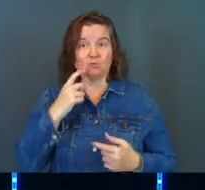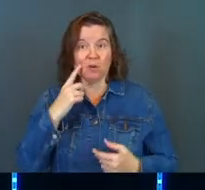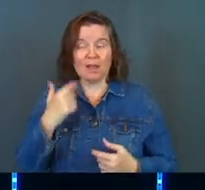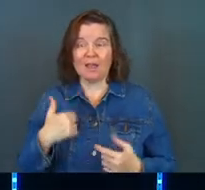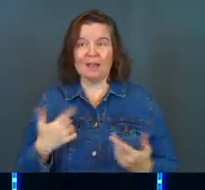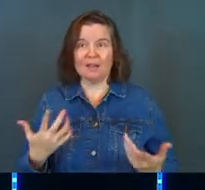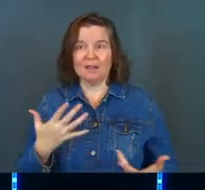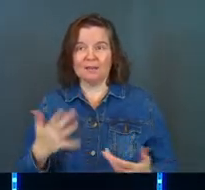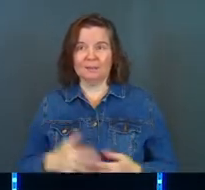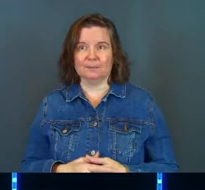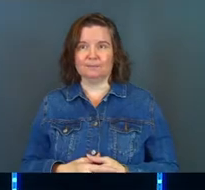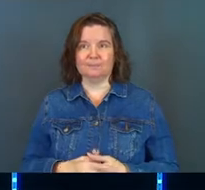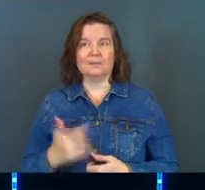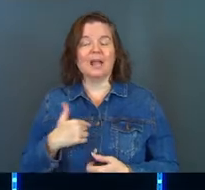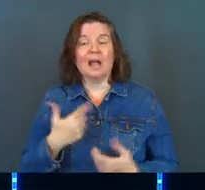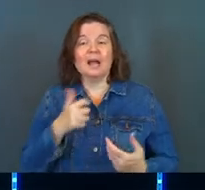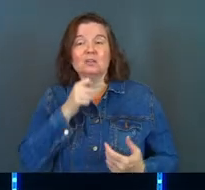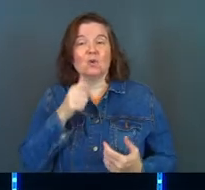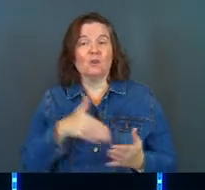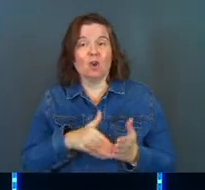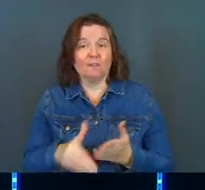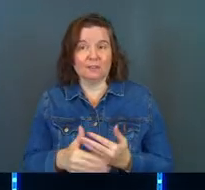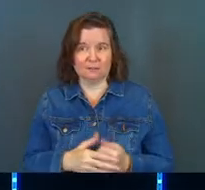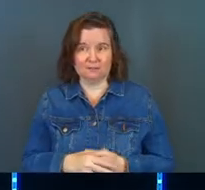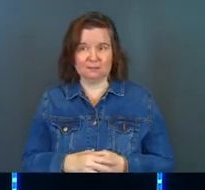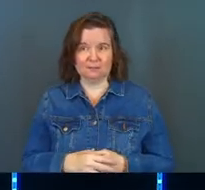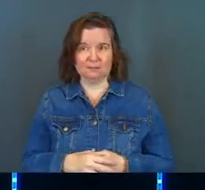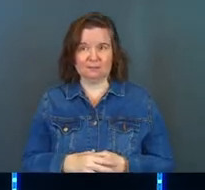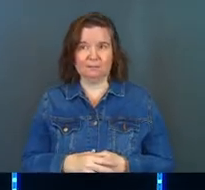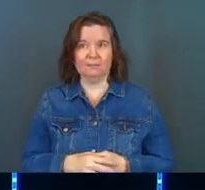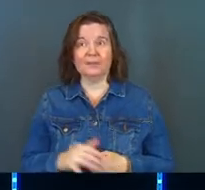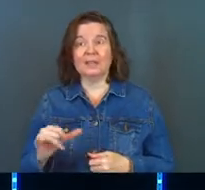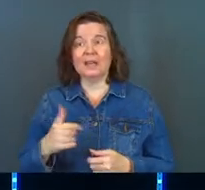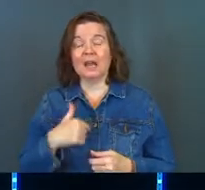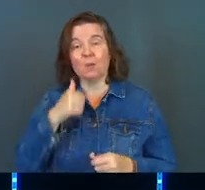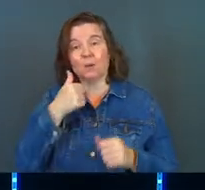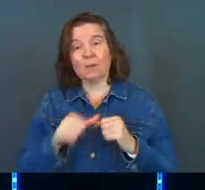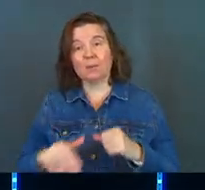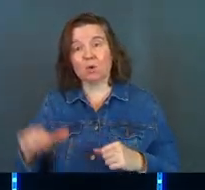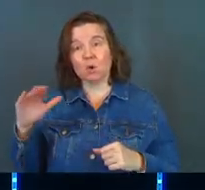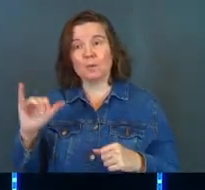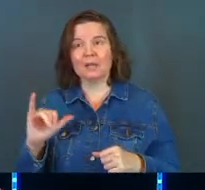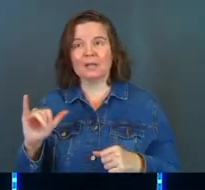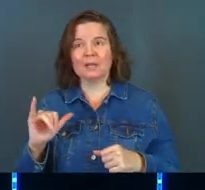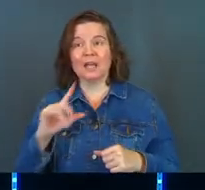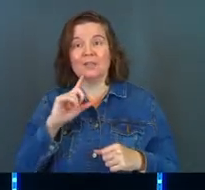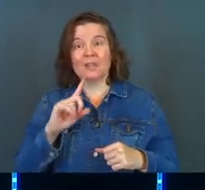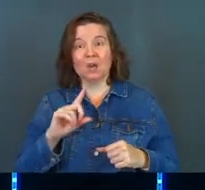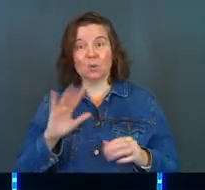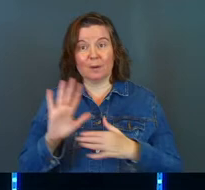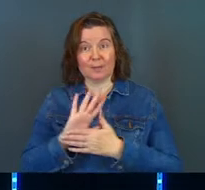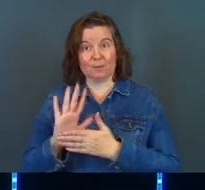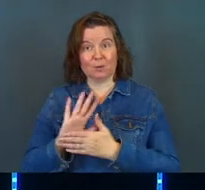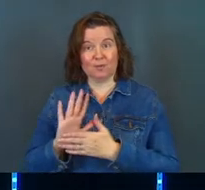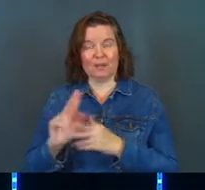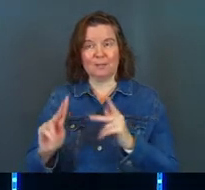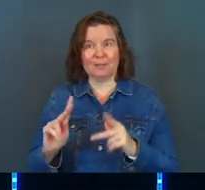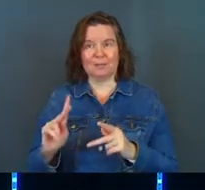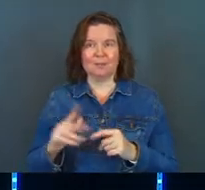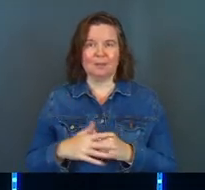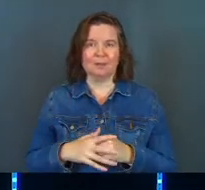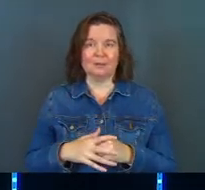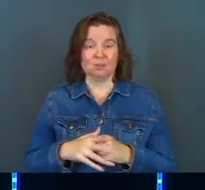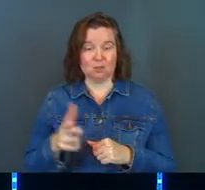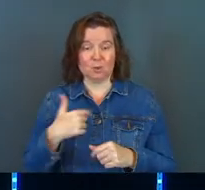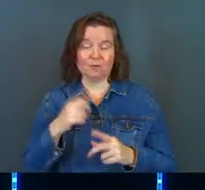cry. I just don't very often. And it's like, and I remember growing up, and it's like, and there'd be movies, right? And people would be